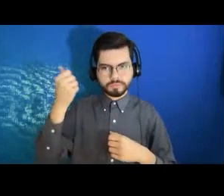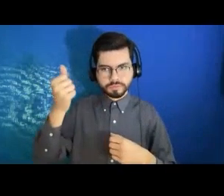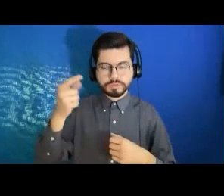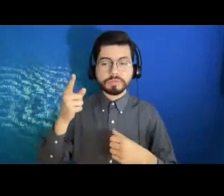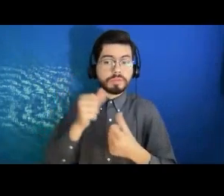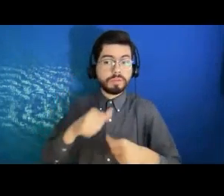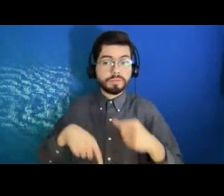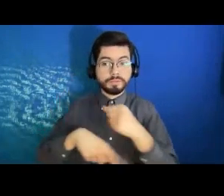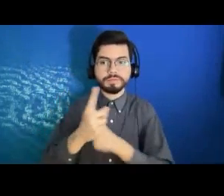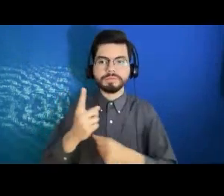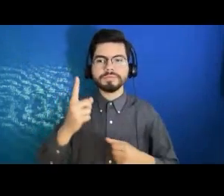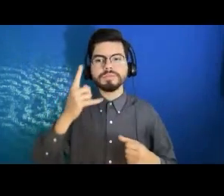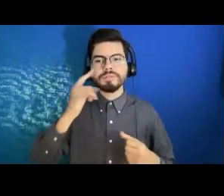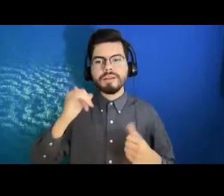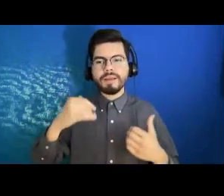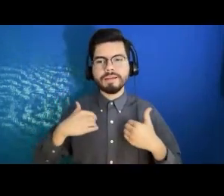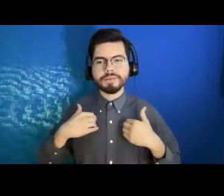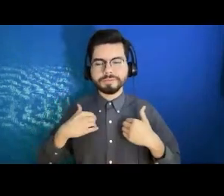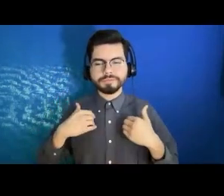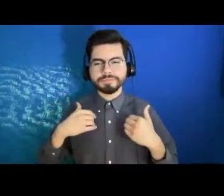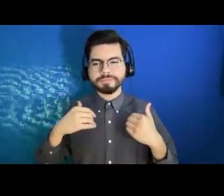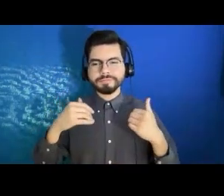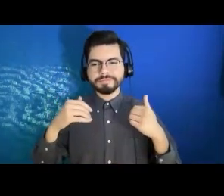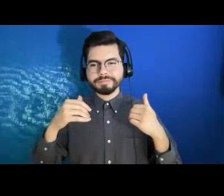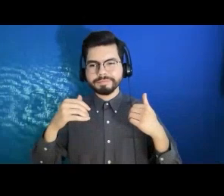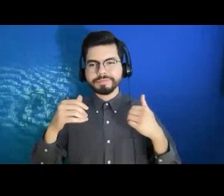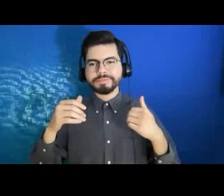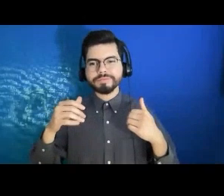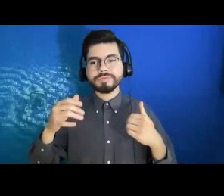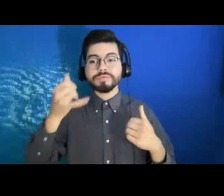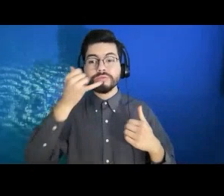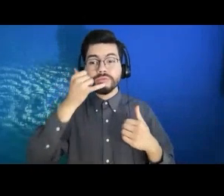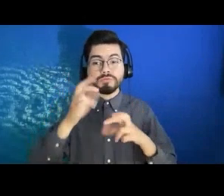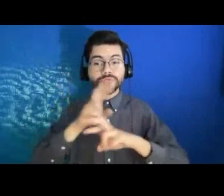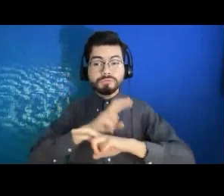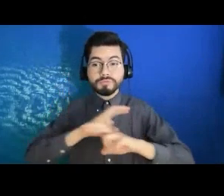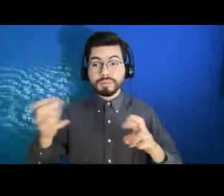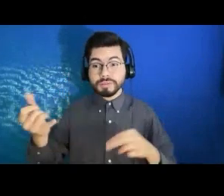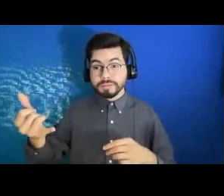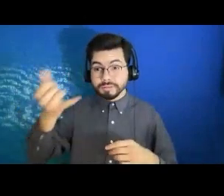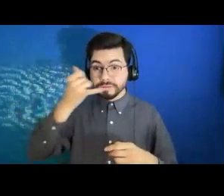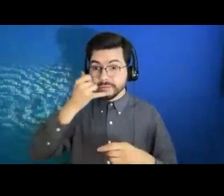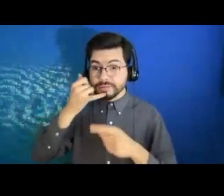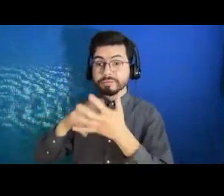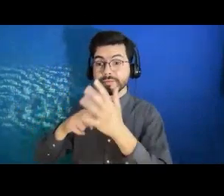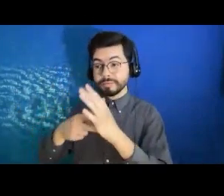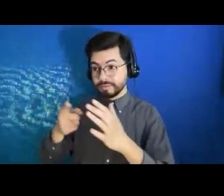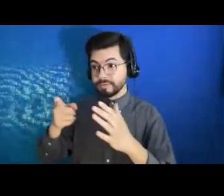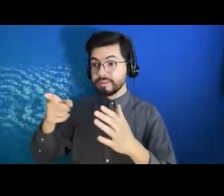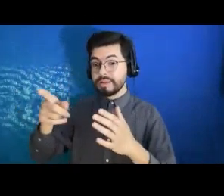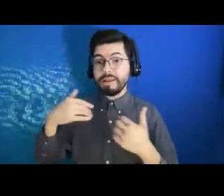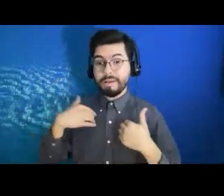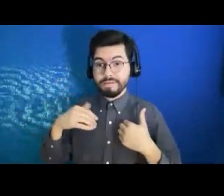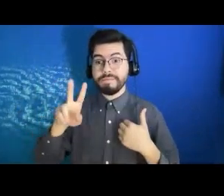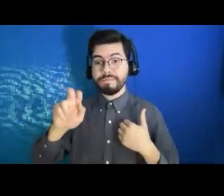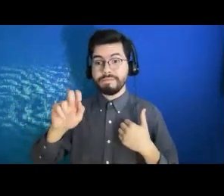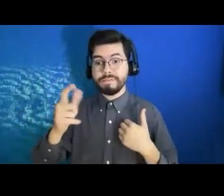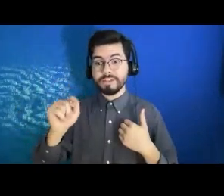the bat phone in their pocket. So the one that's going to answer the phone when we get a confirmed vegetation fire in the park. And there's only 2 of